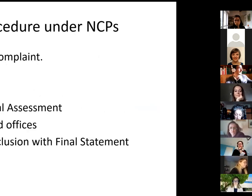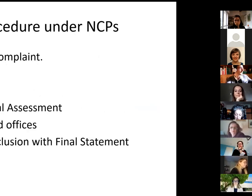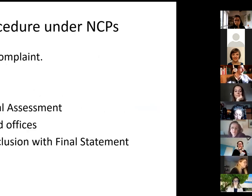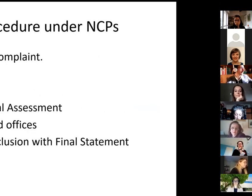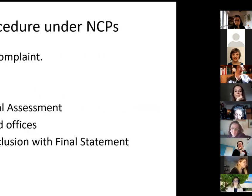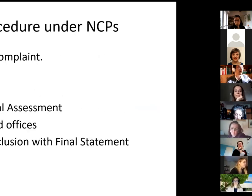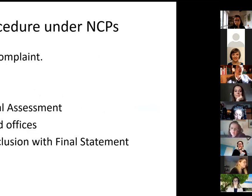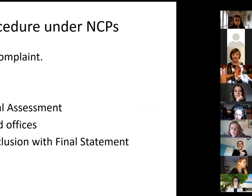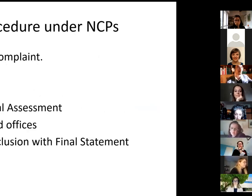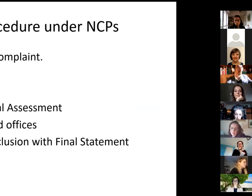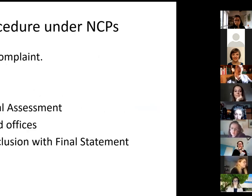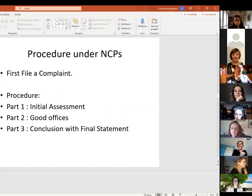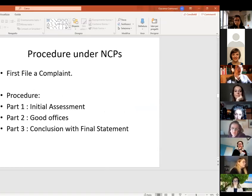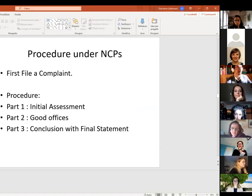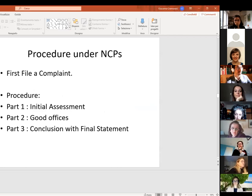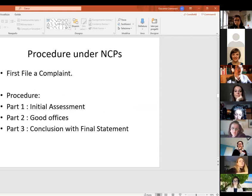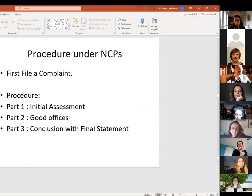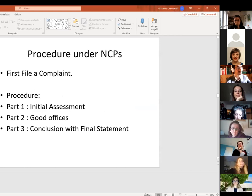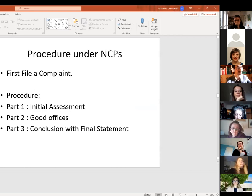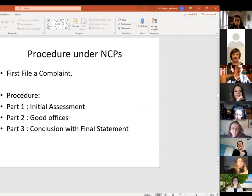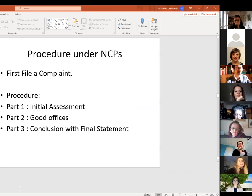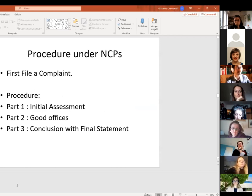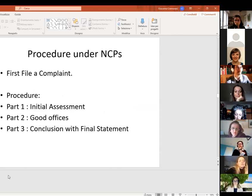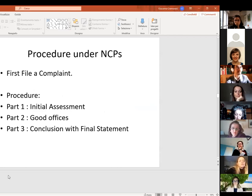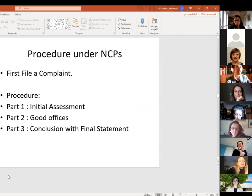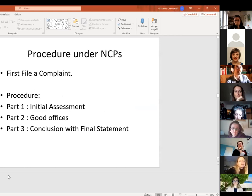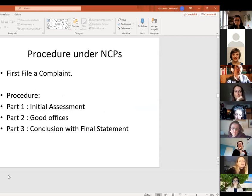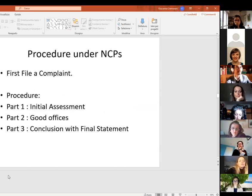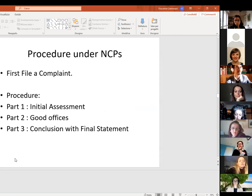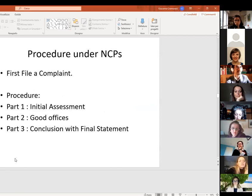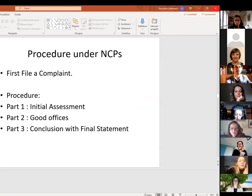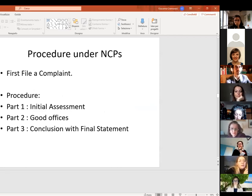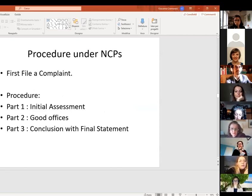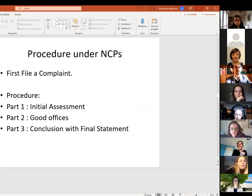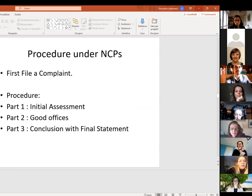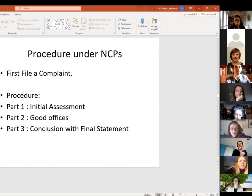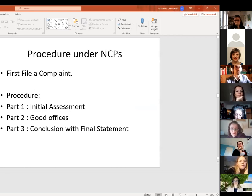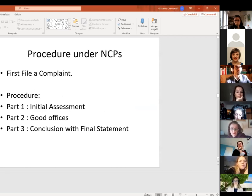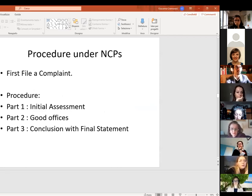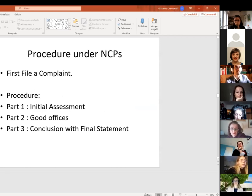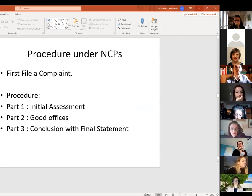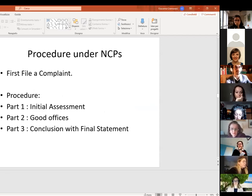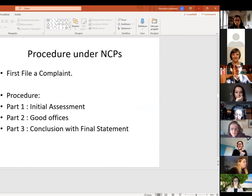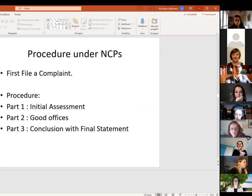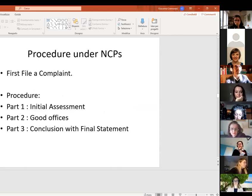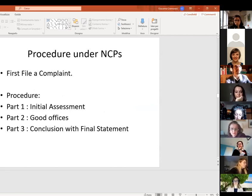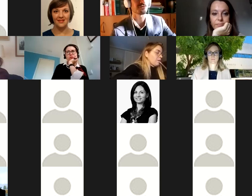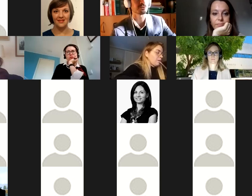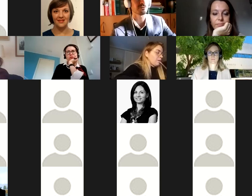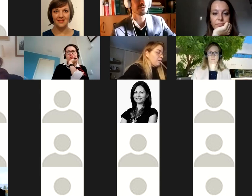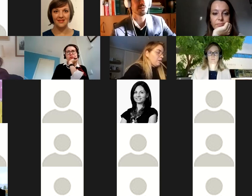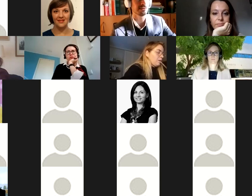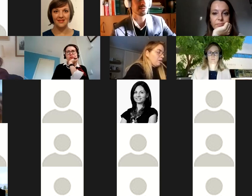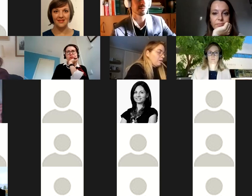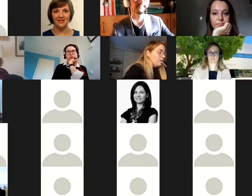This is the situation was like this until we decided to go in front